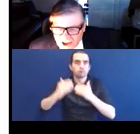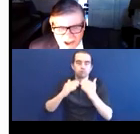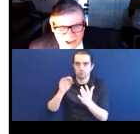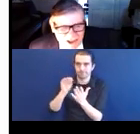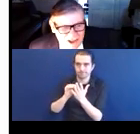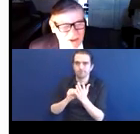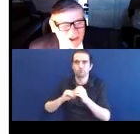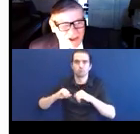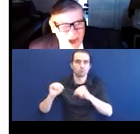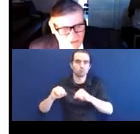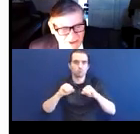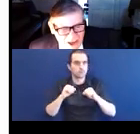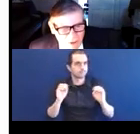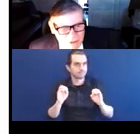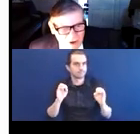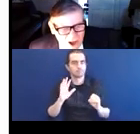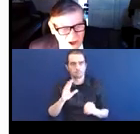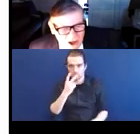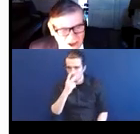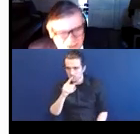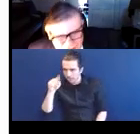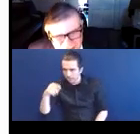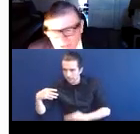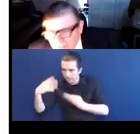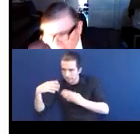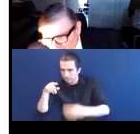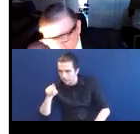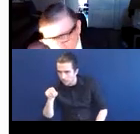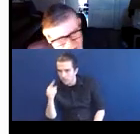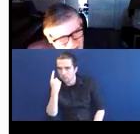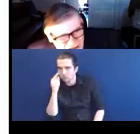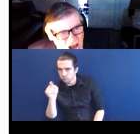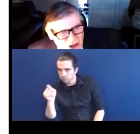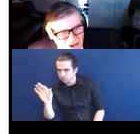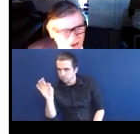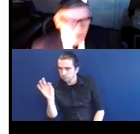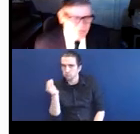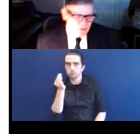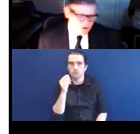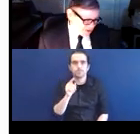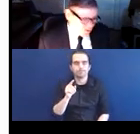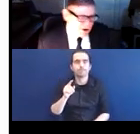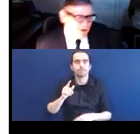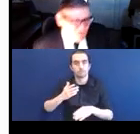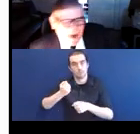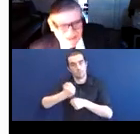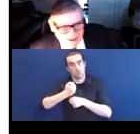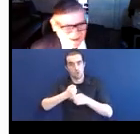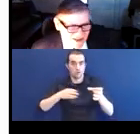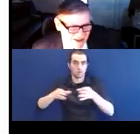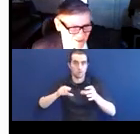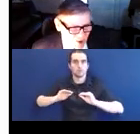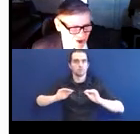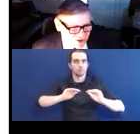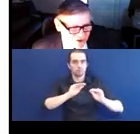of suggestions there which should hopefully help people answer some of the follow-up questions that are in the course book. And we are waiting to